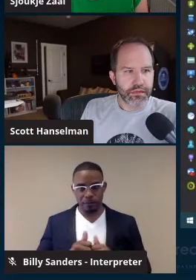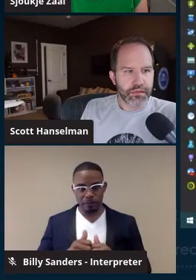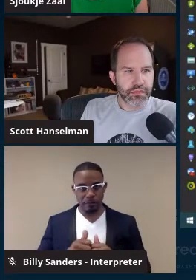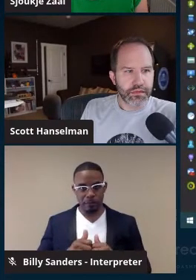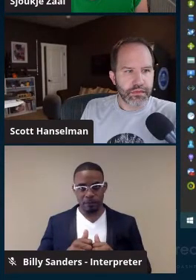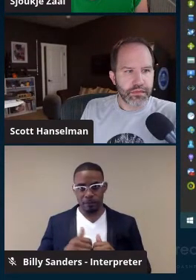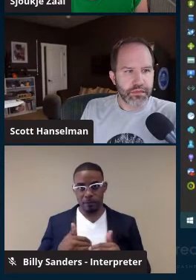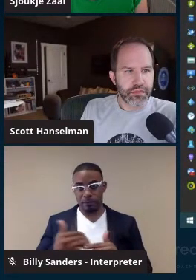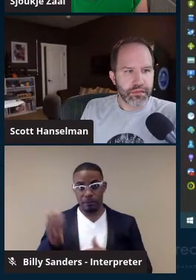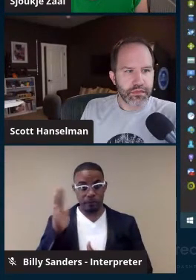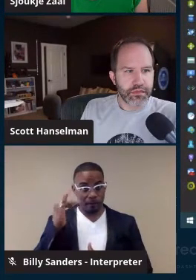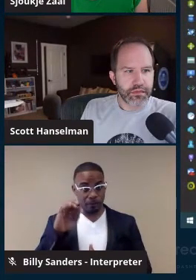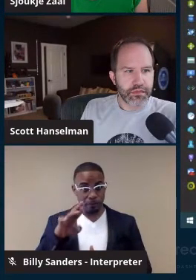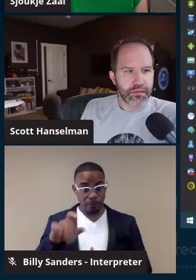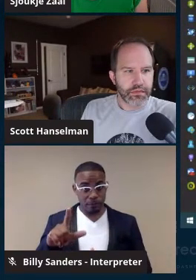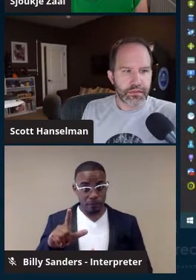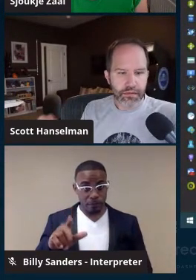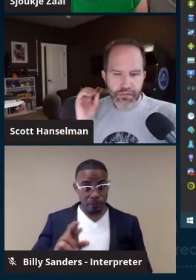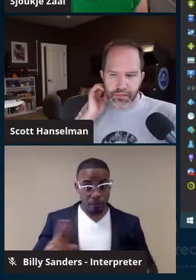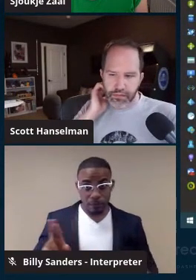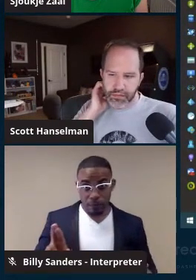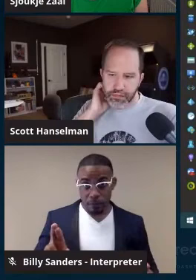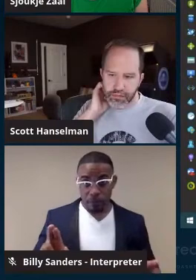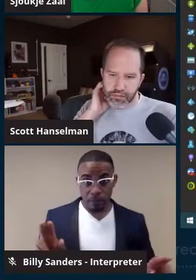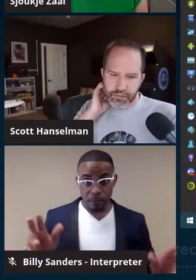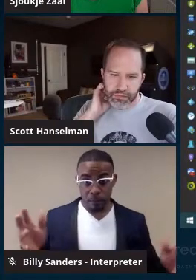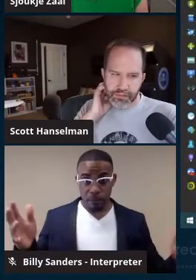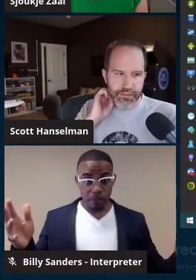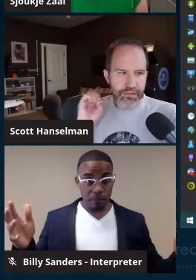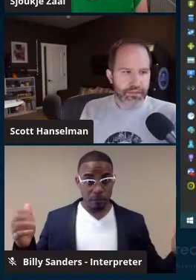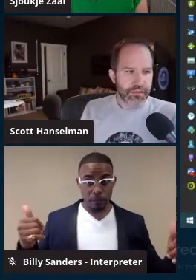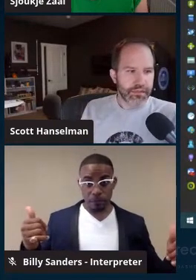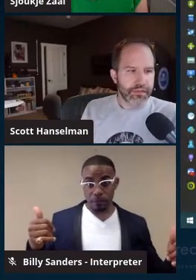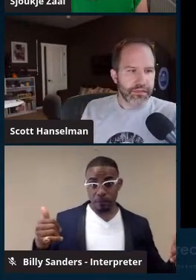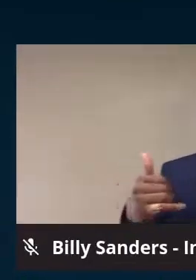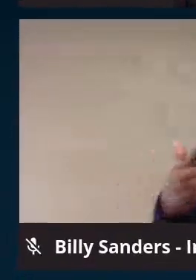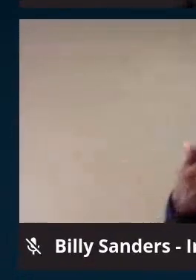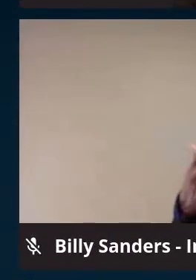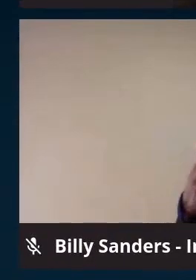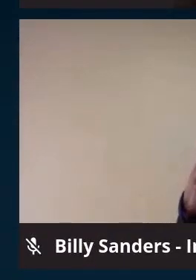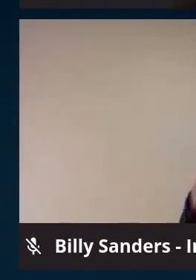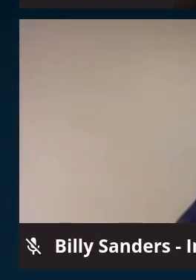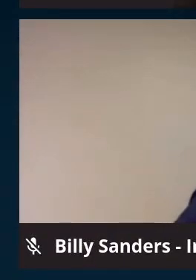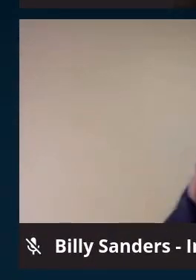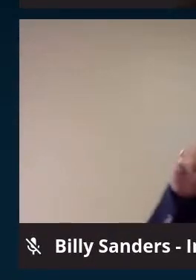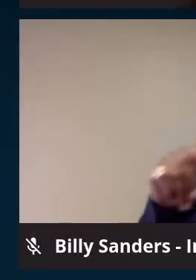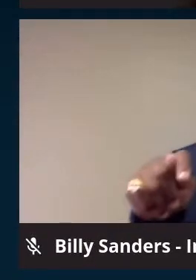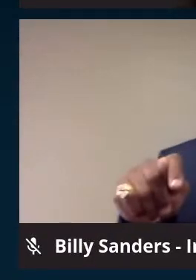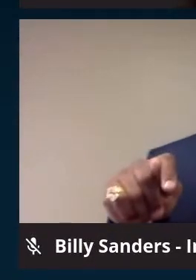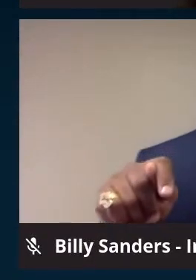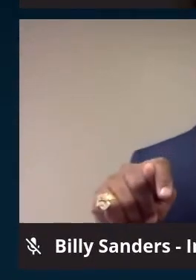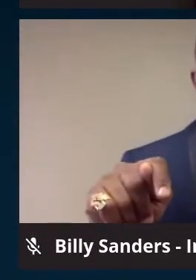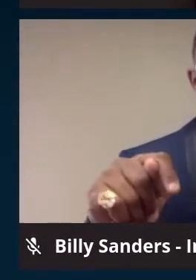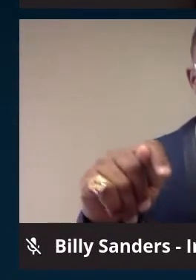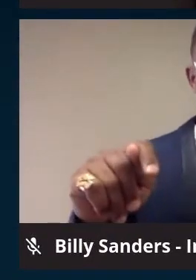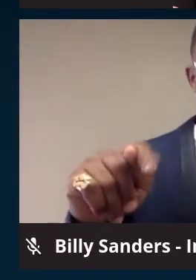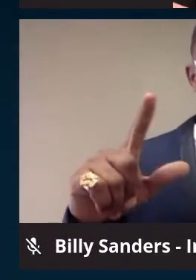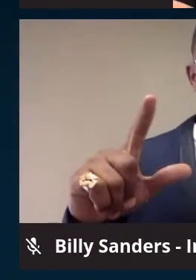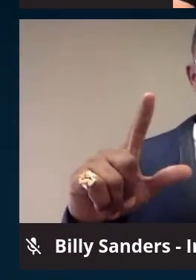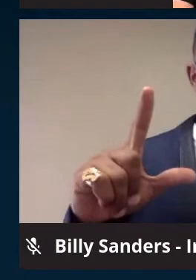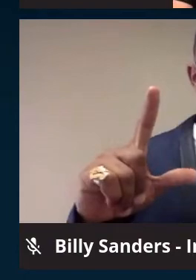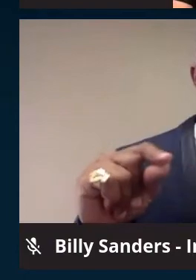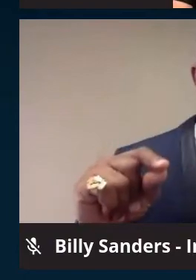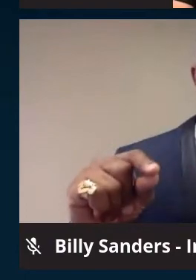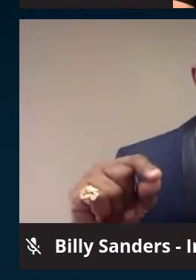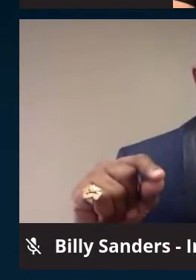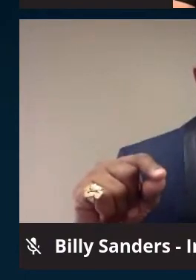if Carol is there. I will remove Scott's screen.